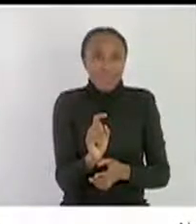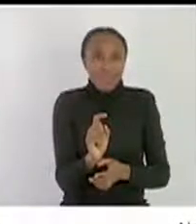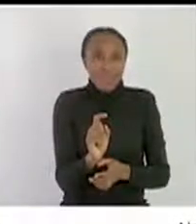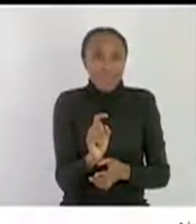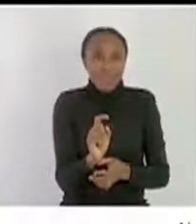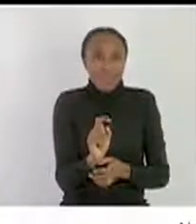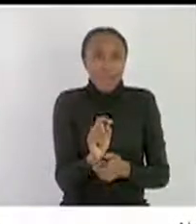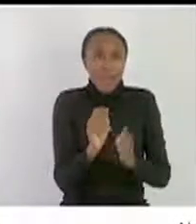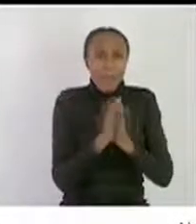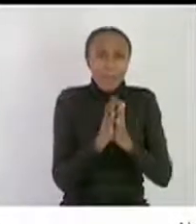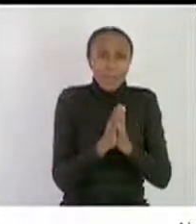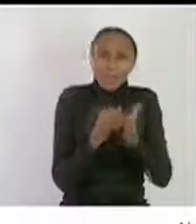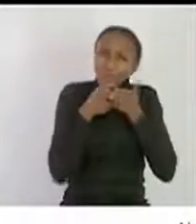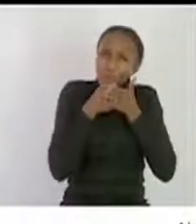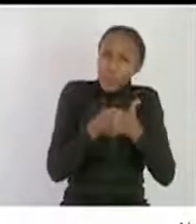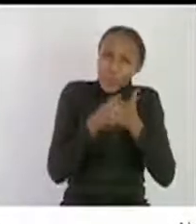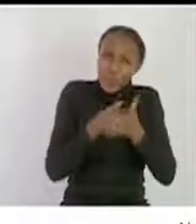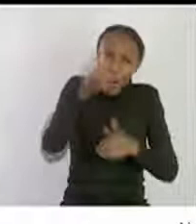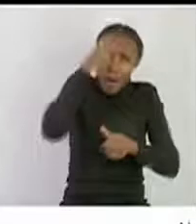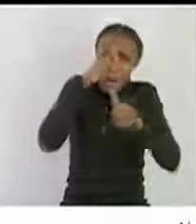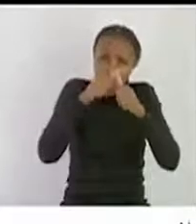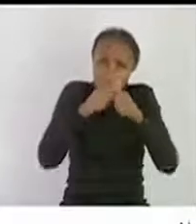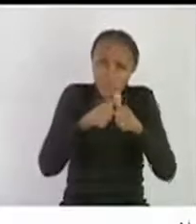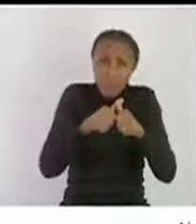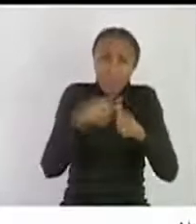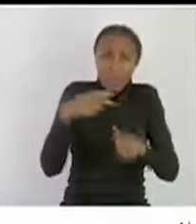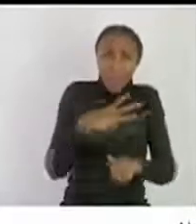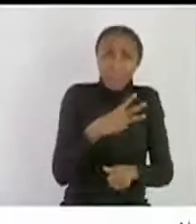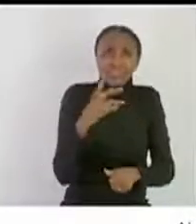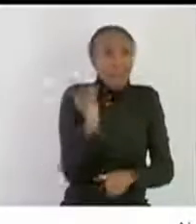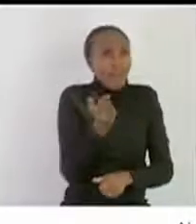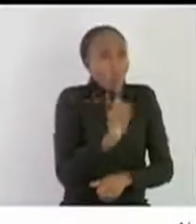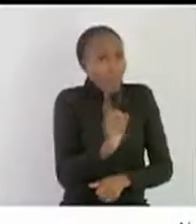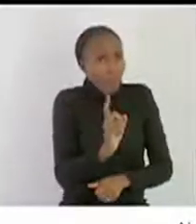Try to remember any difference between HIV and AIDS.